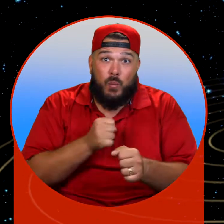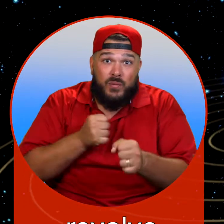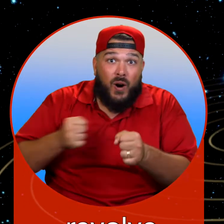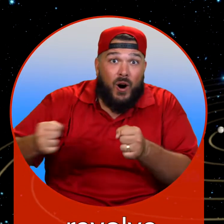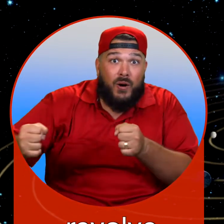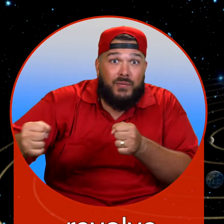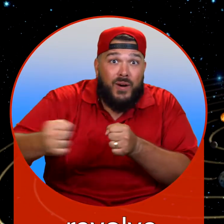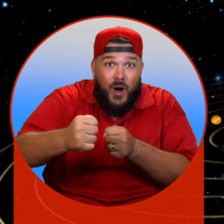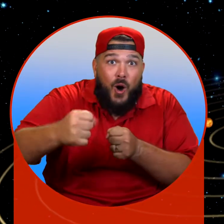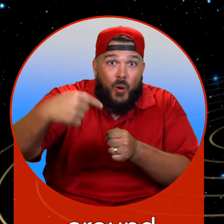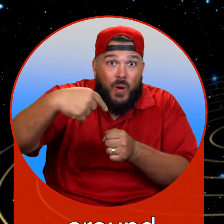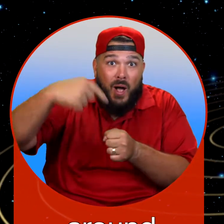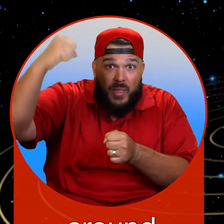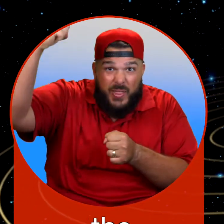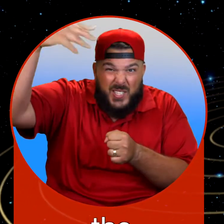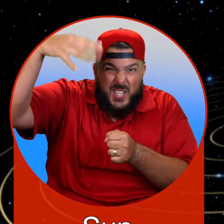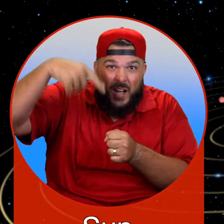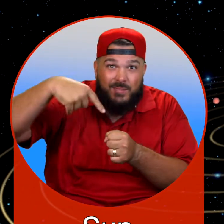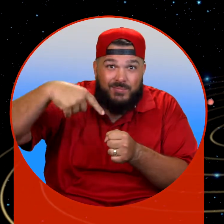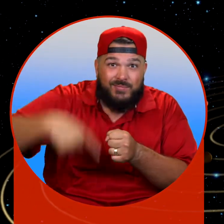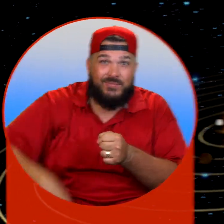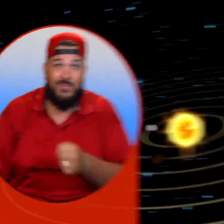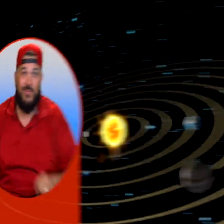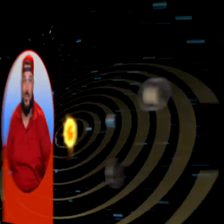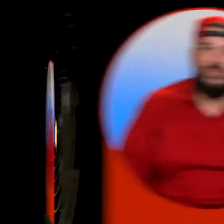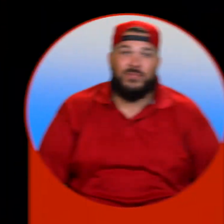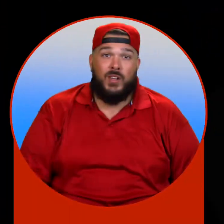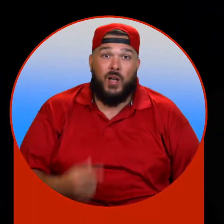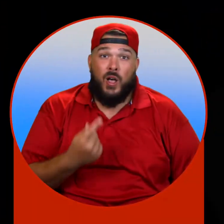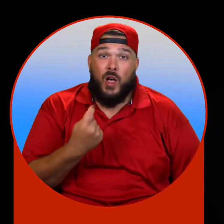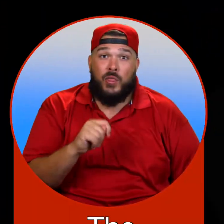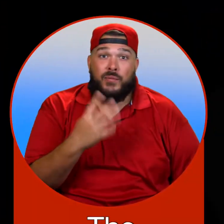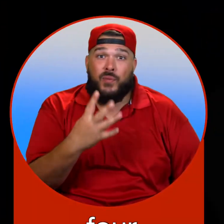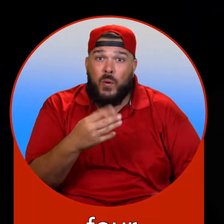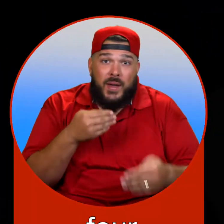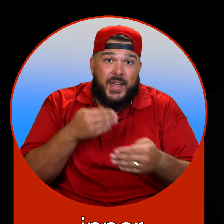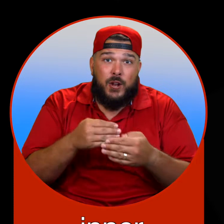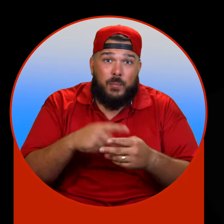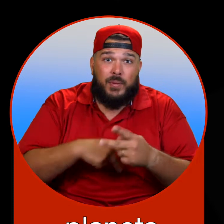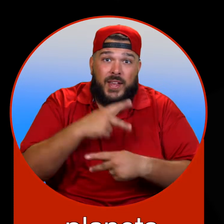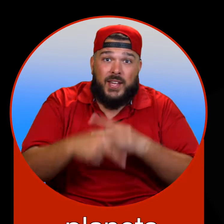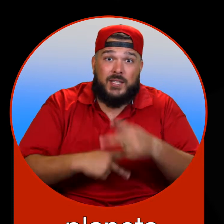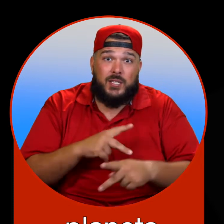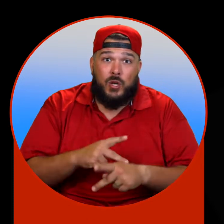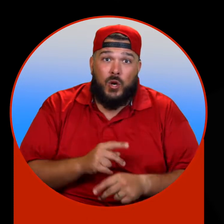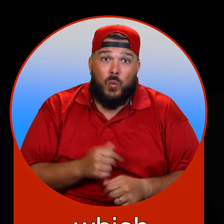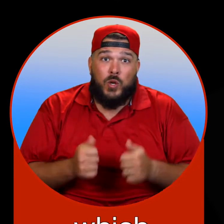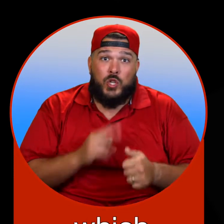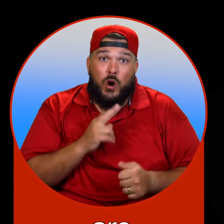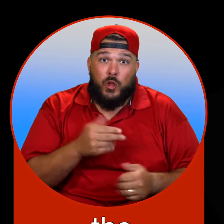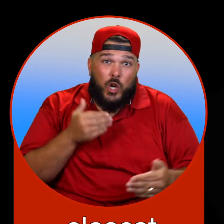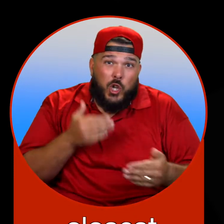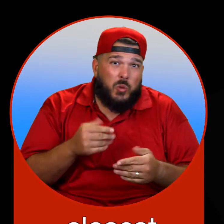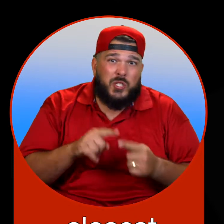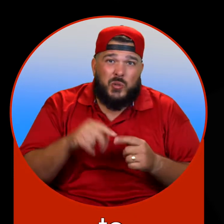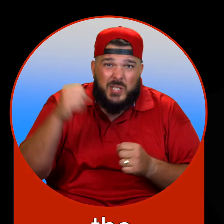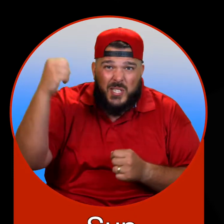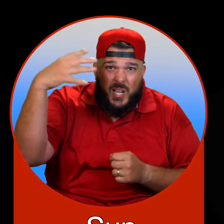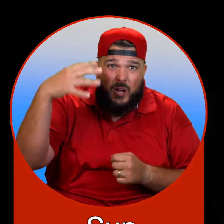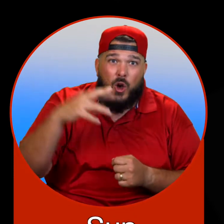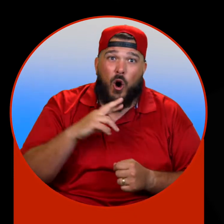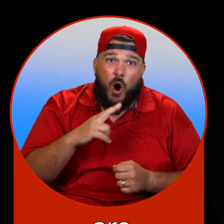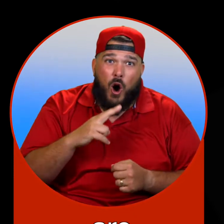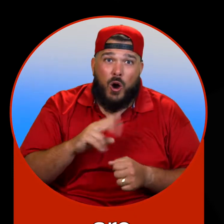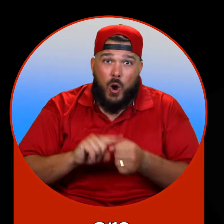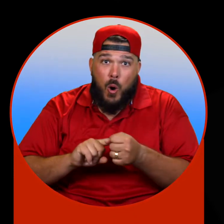that revolve around the Sun the four inner planets which are the closest to